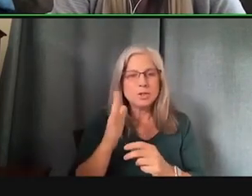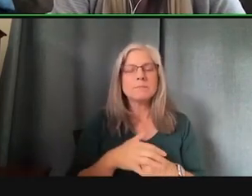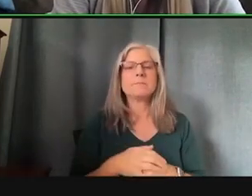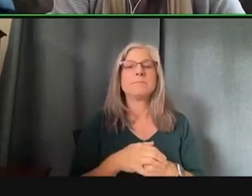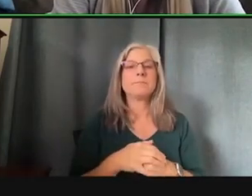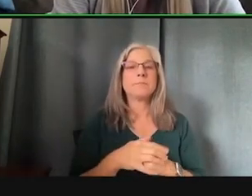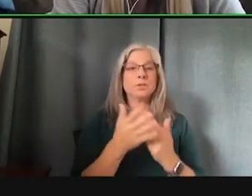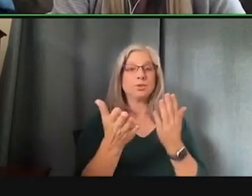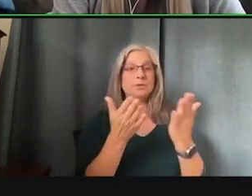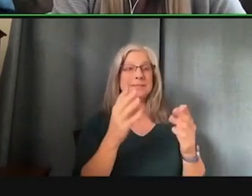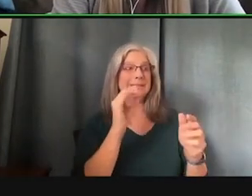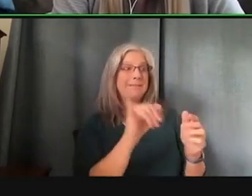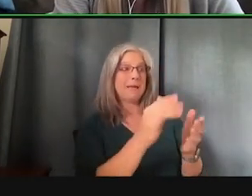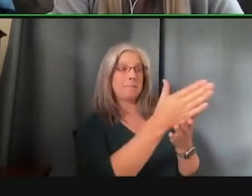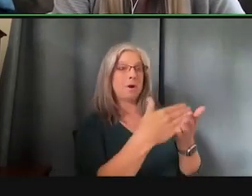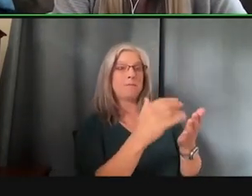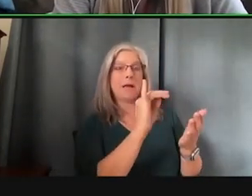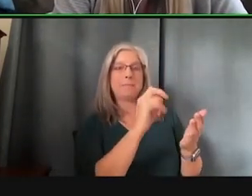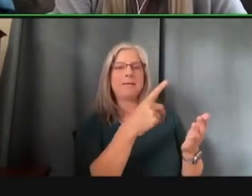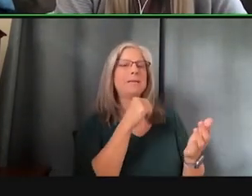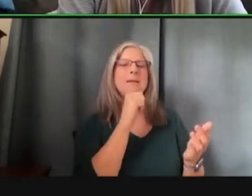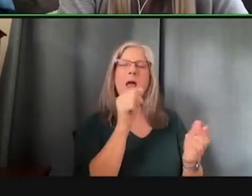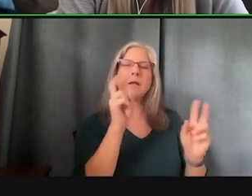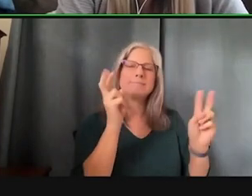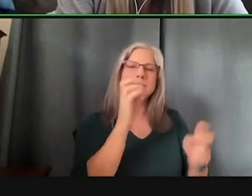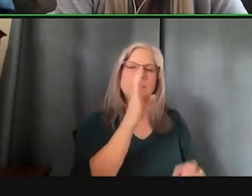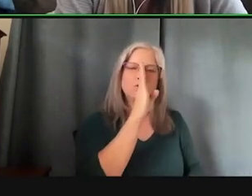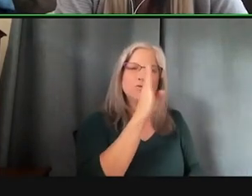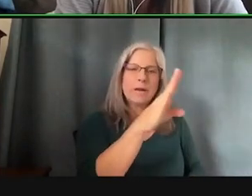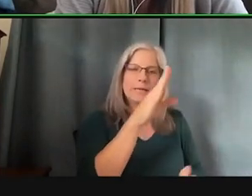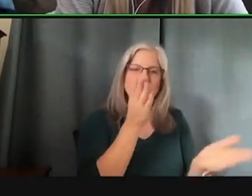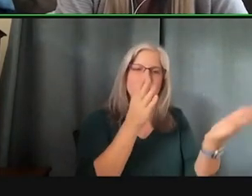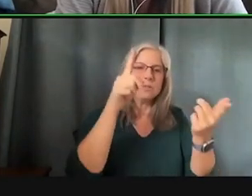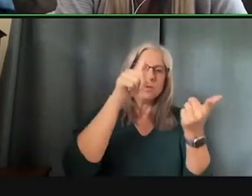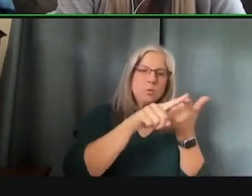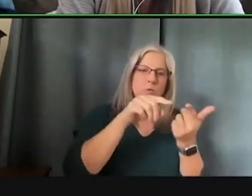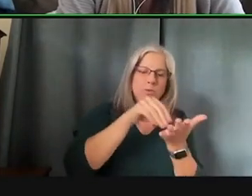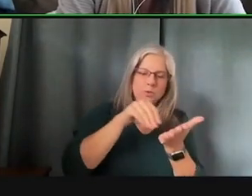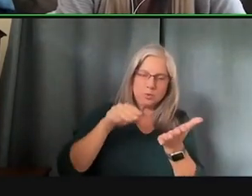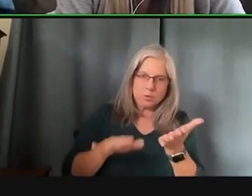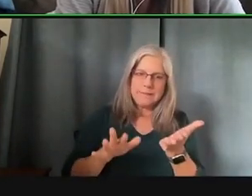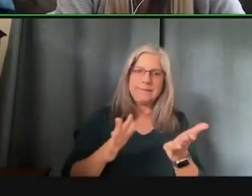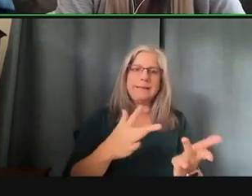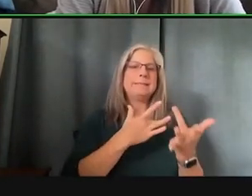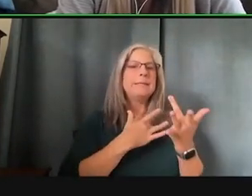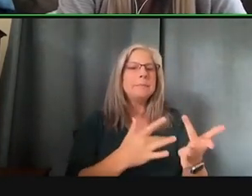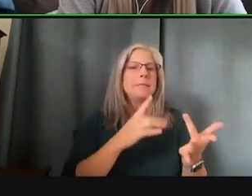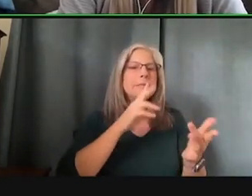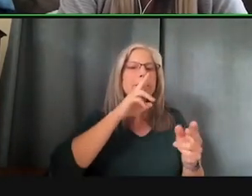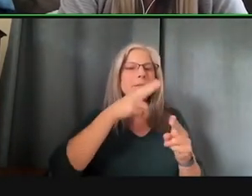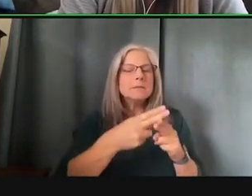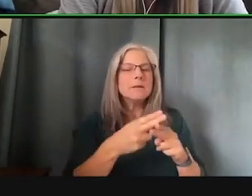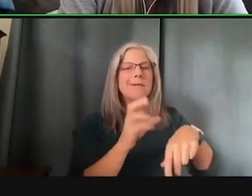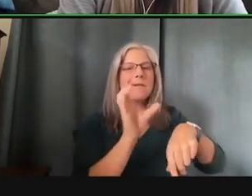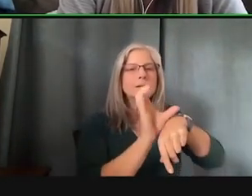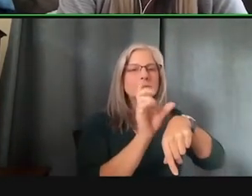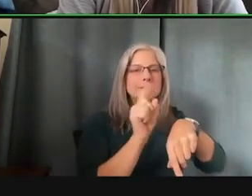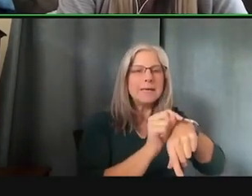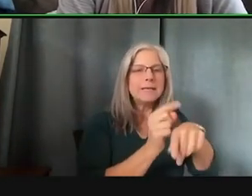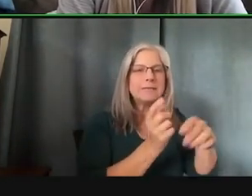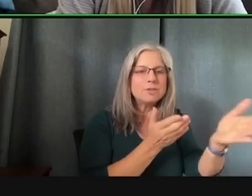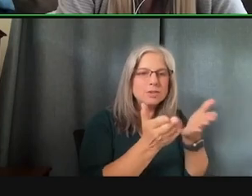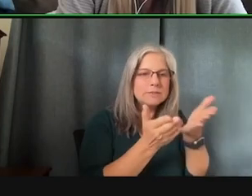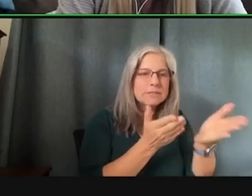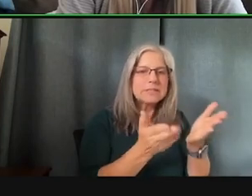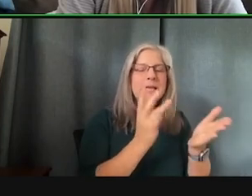of the IEP are not direct services to the student. They typically refer to consultative services that